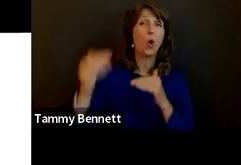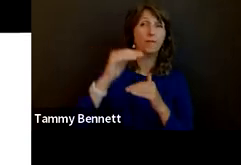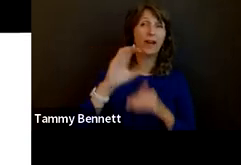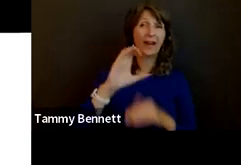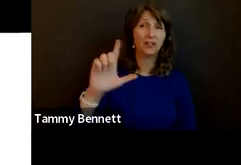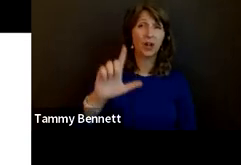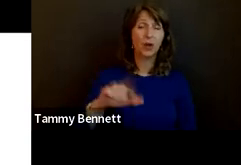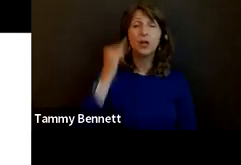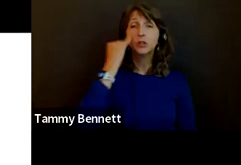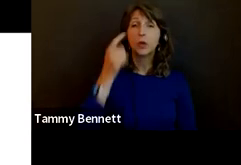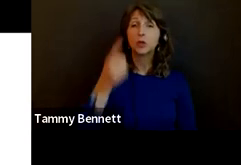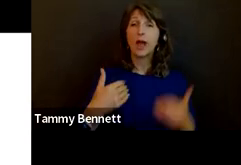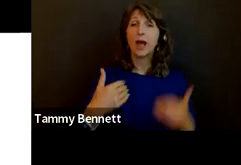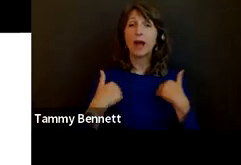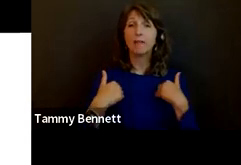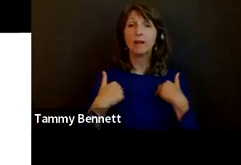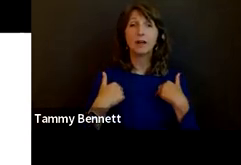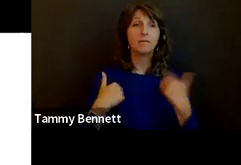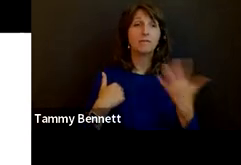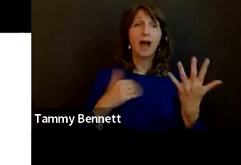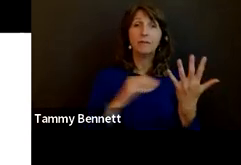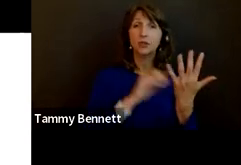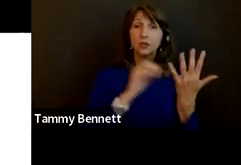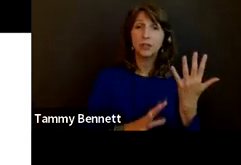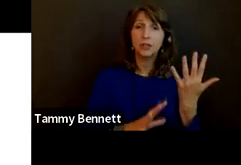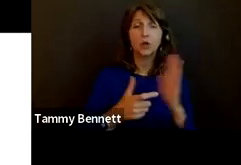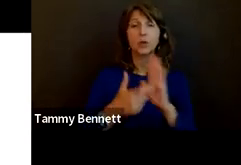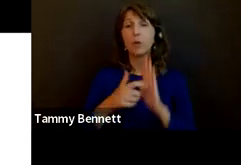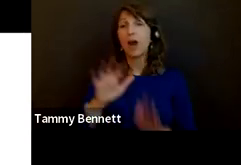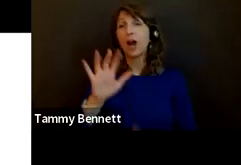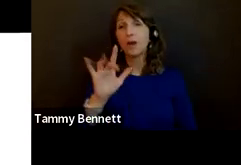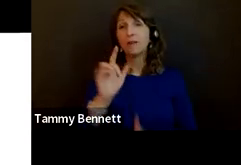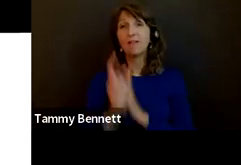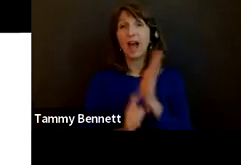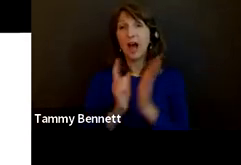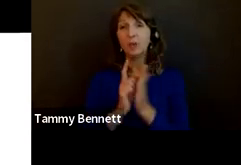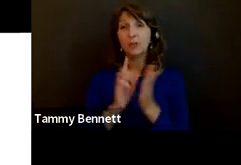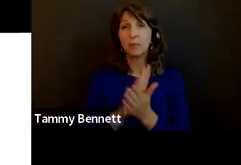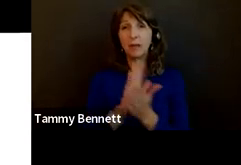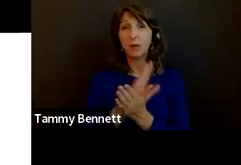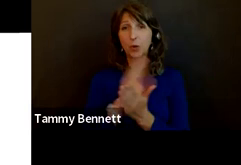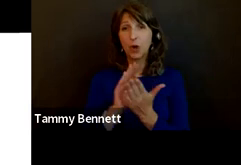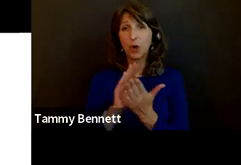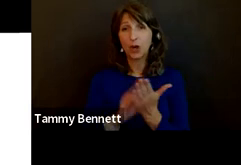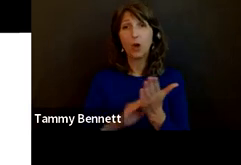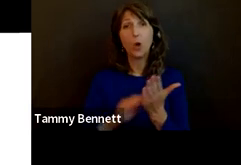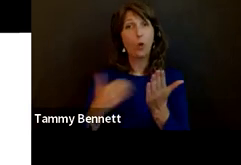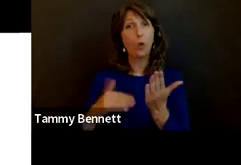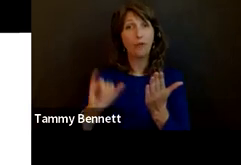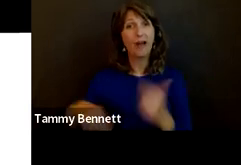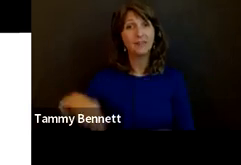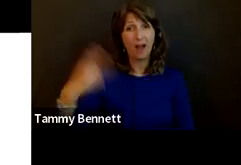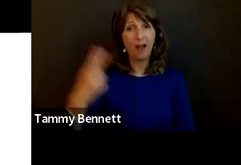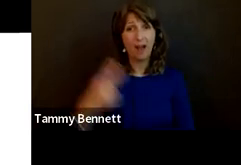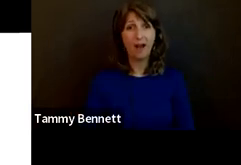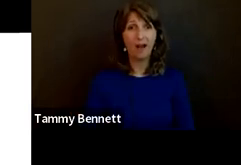25 hours of service a week or require 25 hours of paperwork time because of their needs, that is pretty high. And even